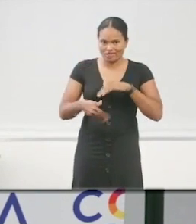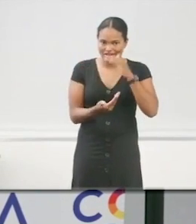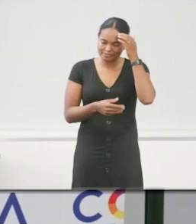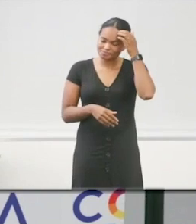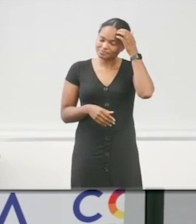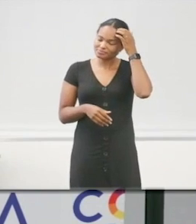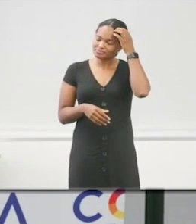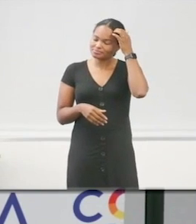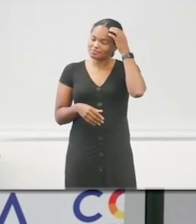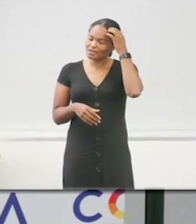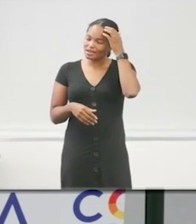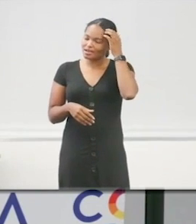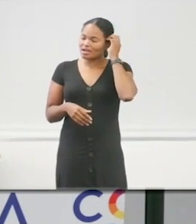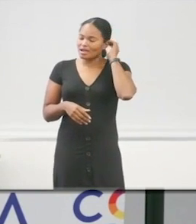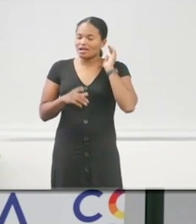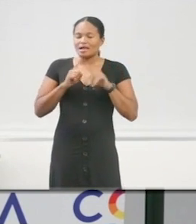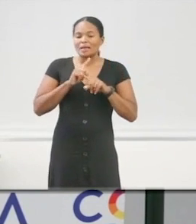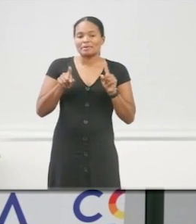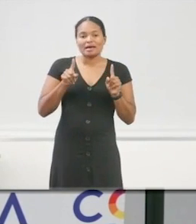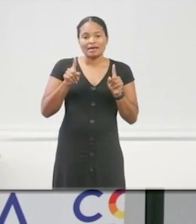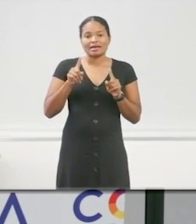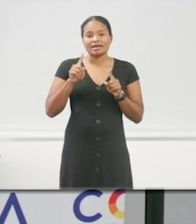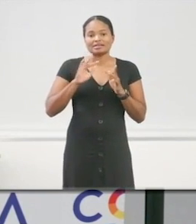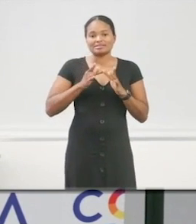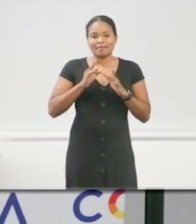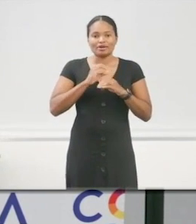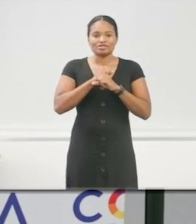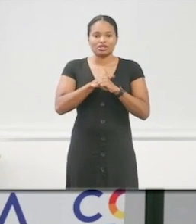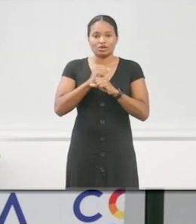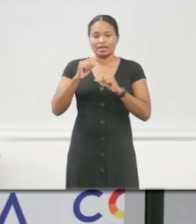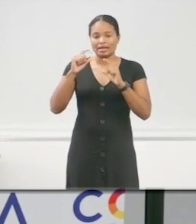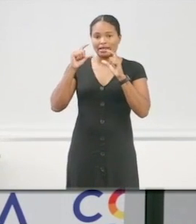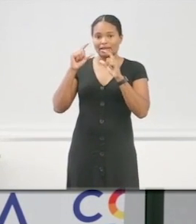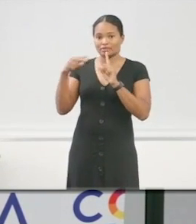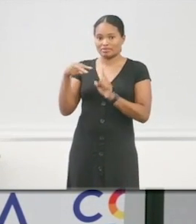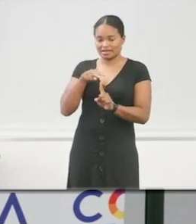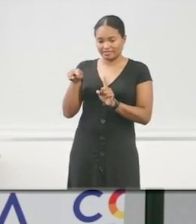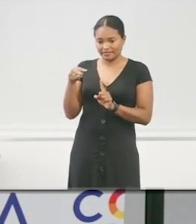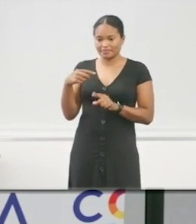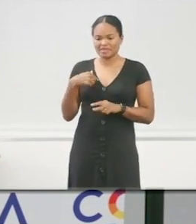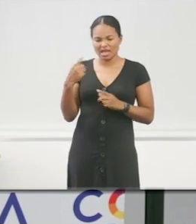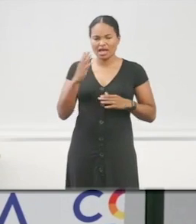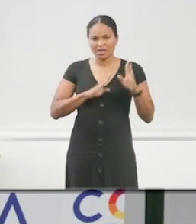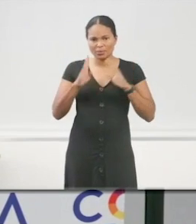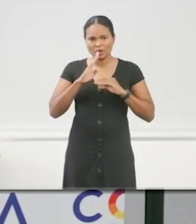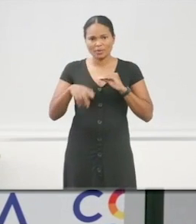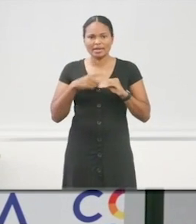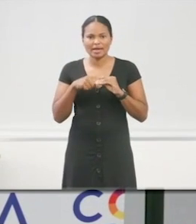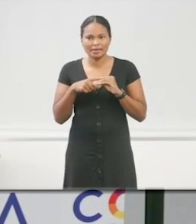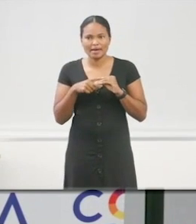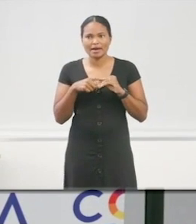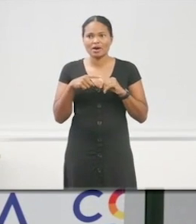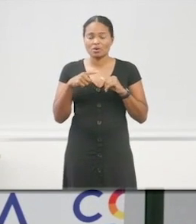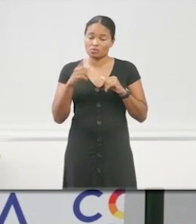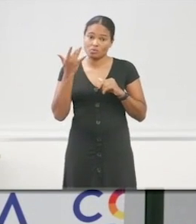perspective, I do have concerns about, as I mentioned, because we have a large employee base, not everyone being armored with the education